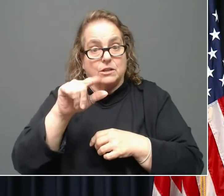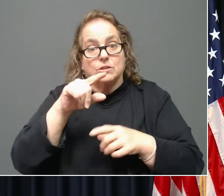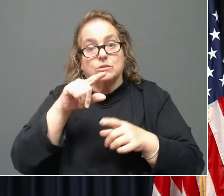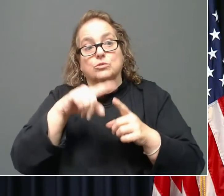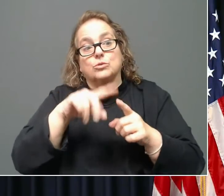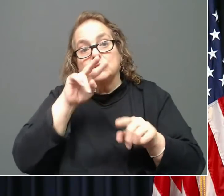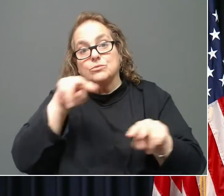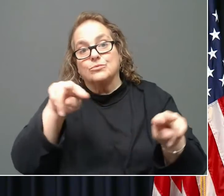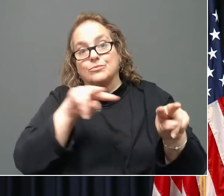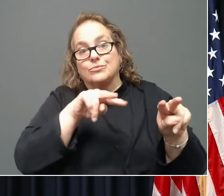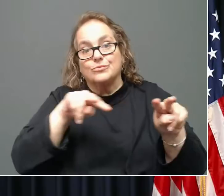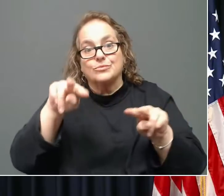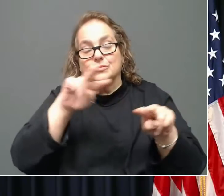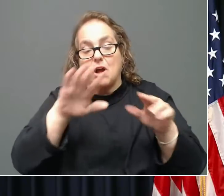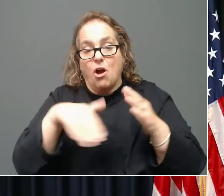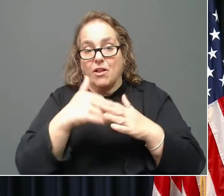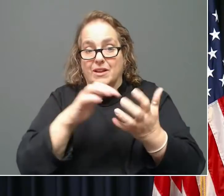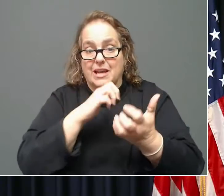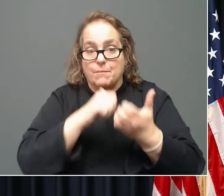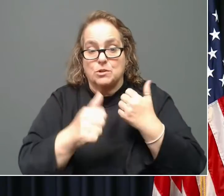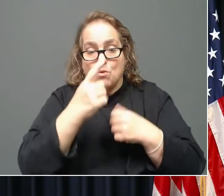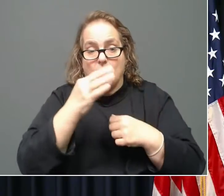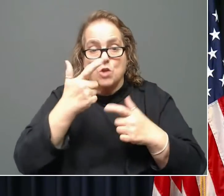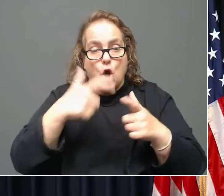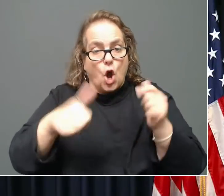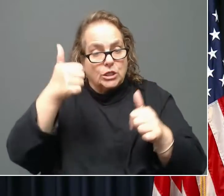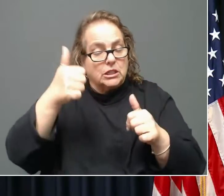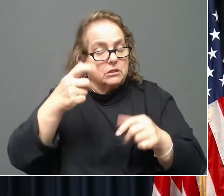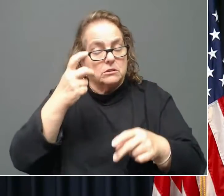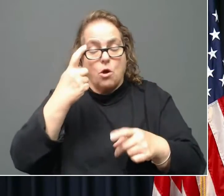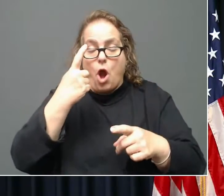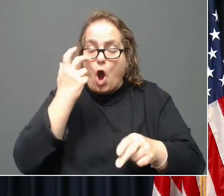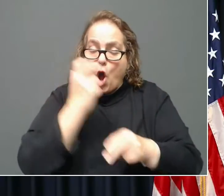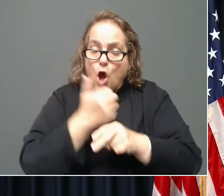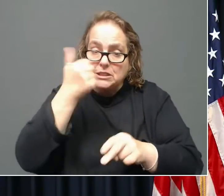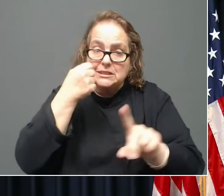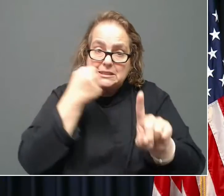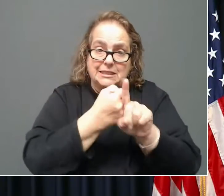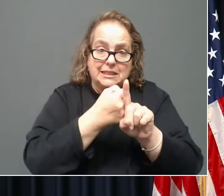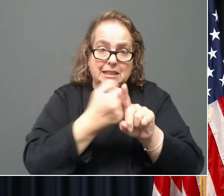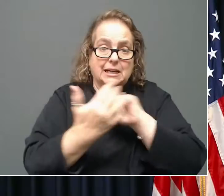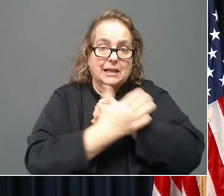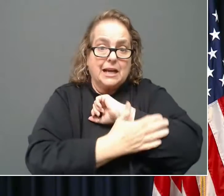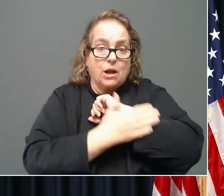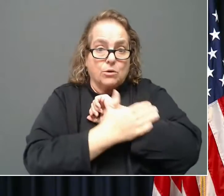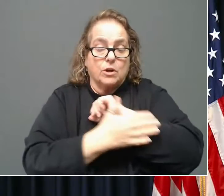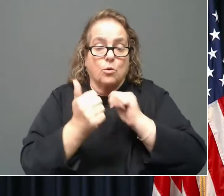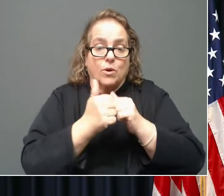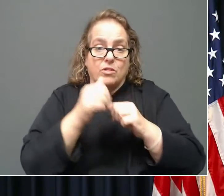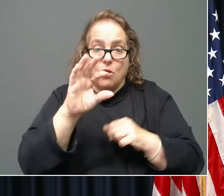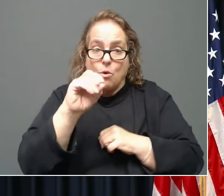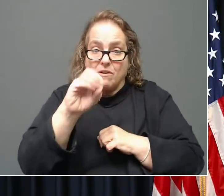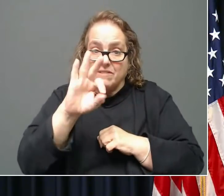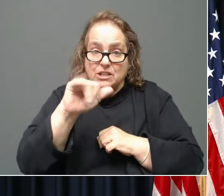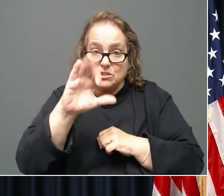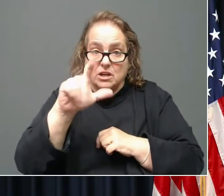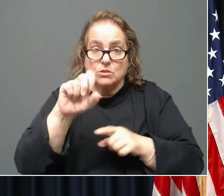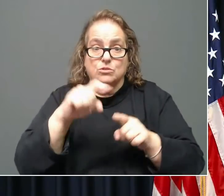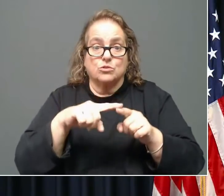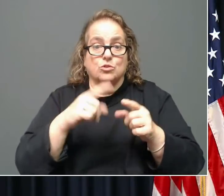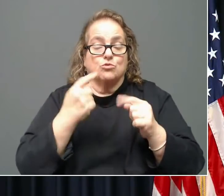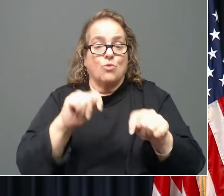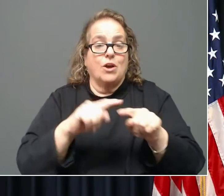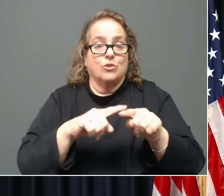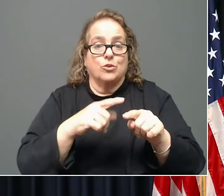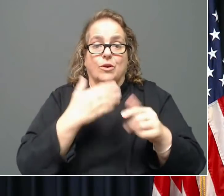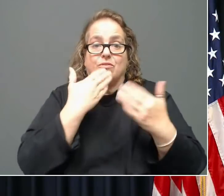of the hardest hit counties, with local officials. Have an opportunity to thank them firsthand for the work they're doing, and of course pledge